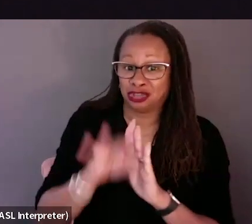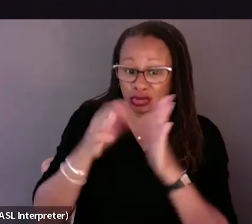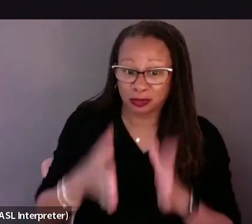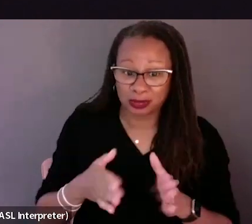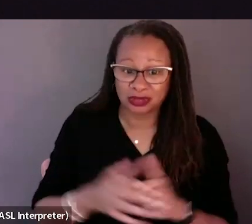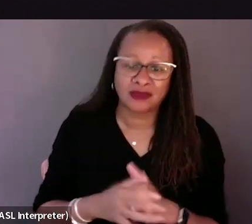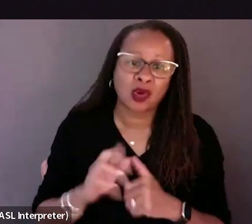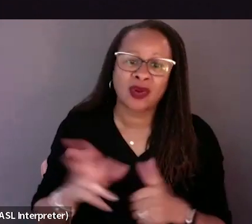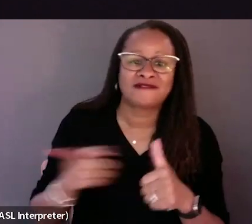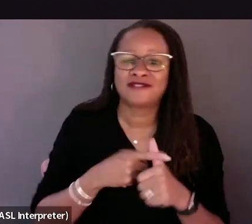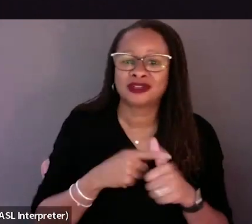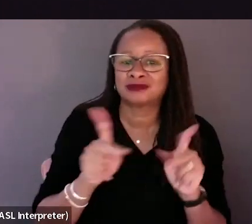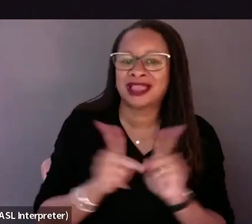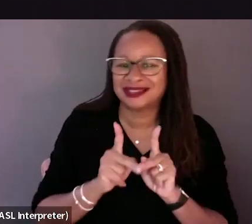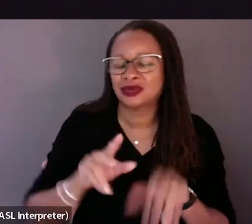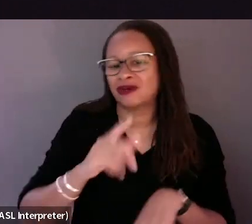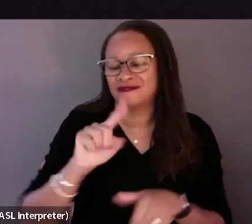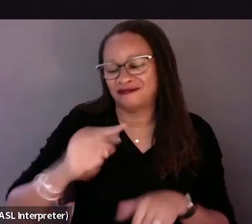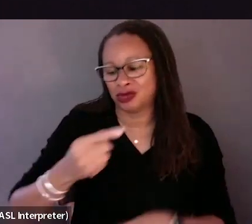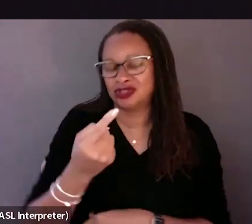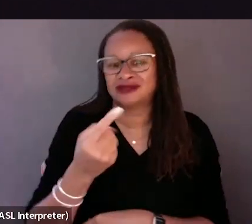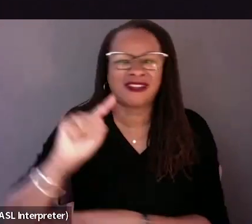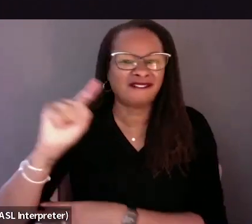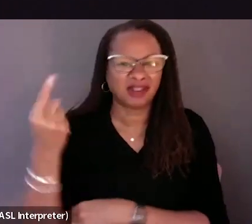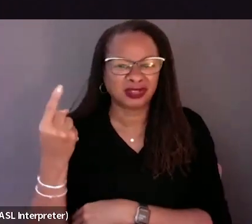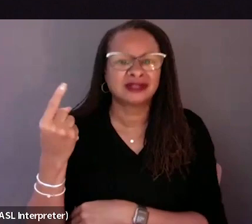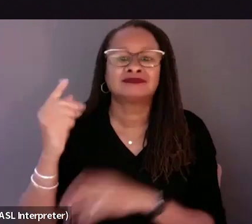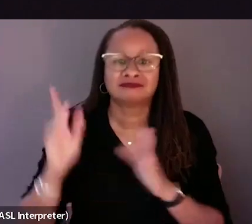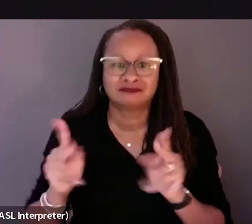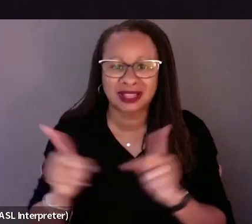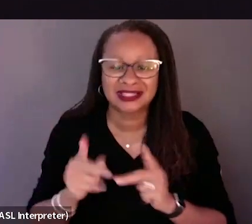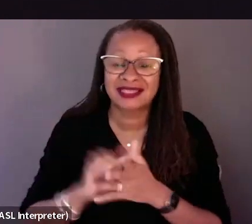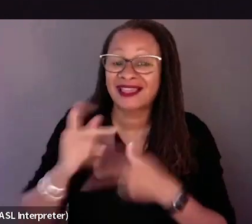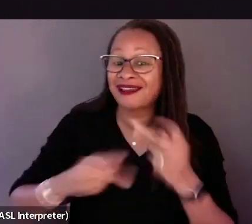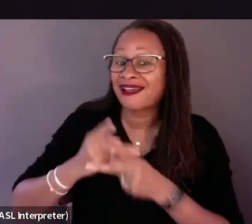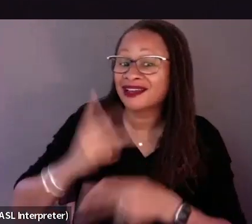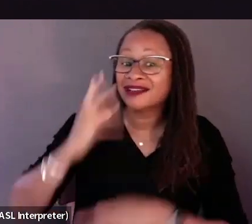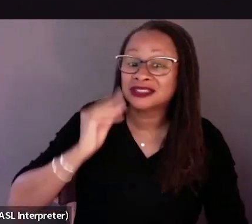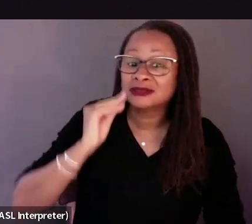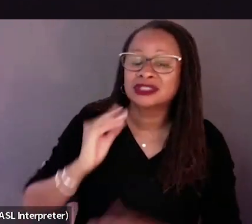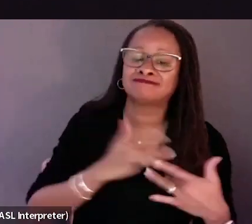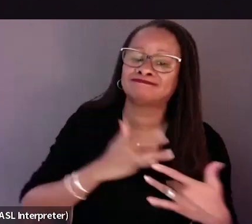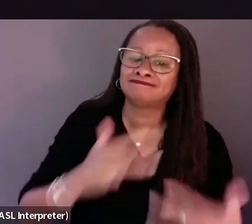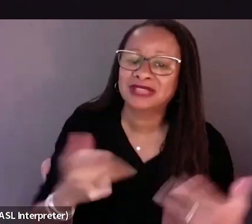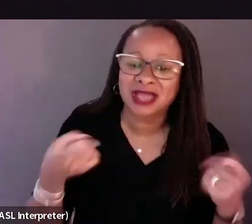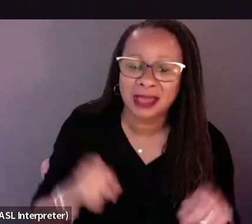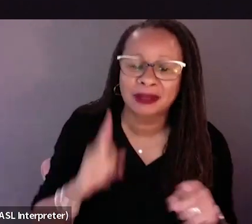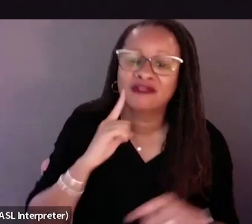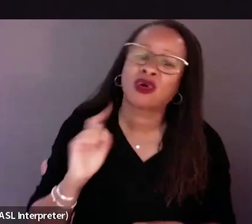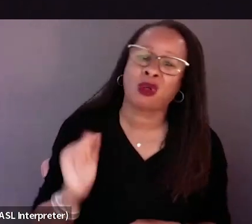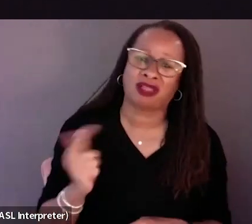in the first place, and I think it's this kind of experience is common for all of